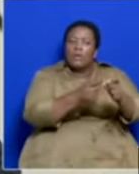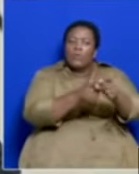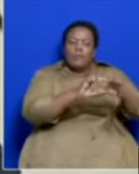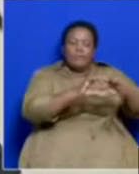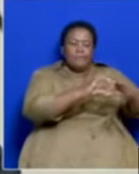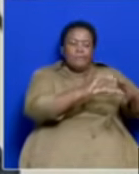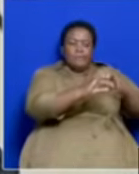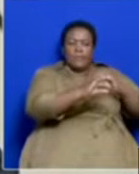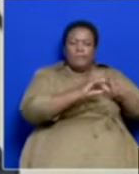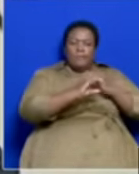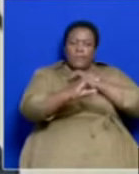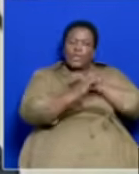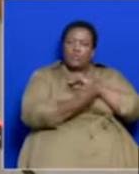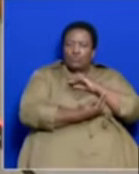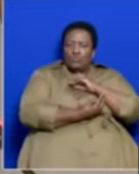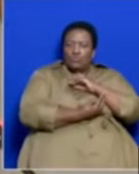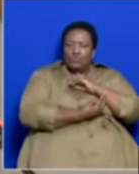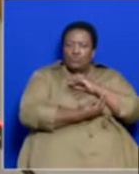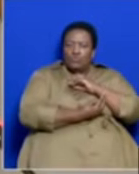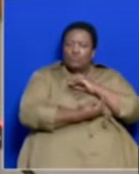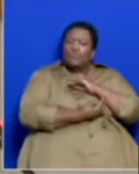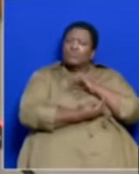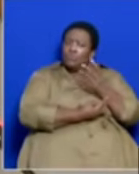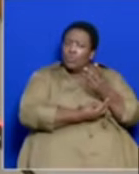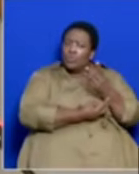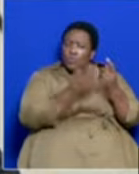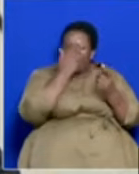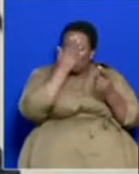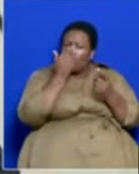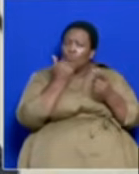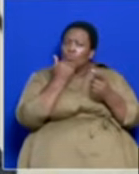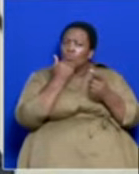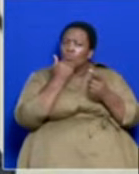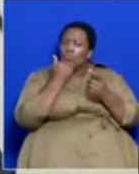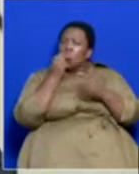Incidentally, before I continue, do you know who their supervisor is?